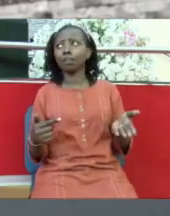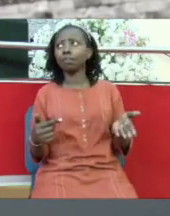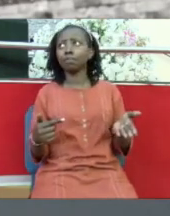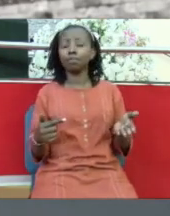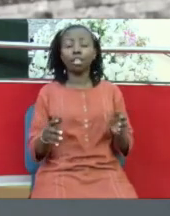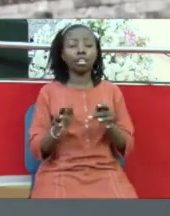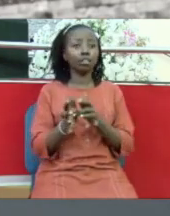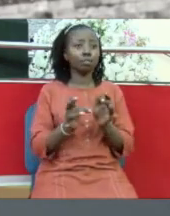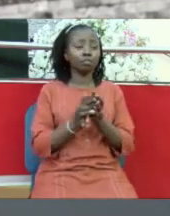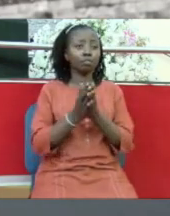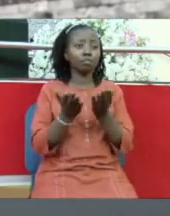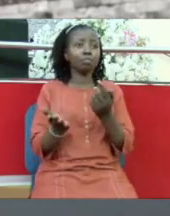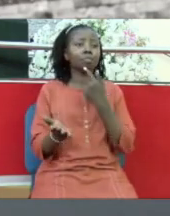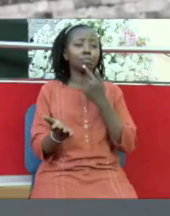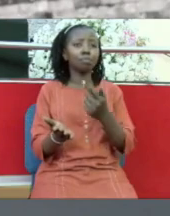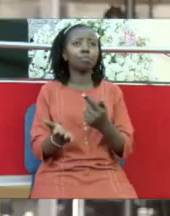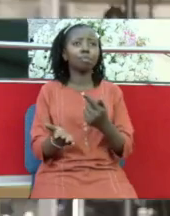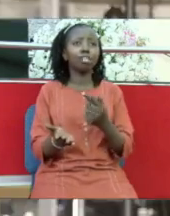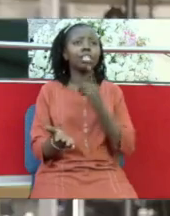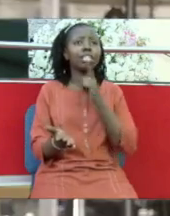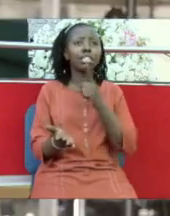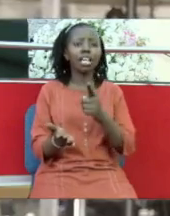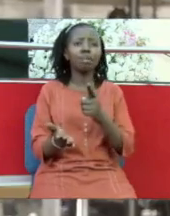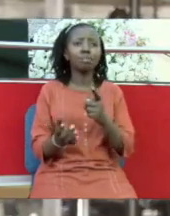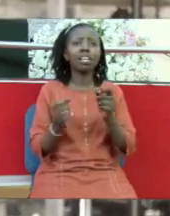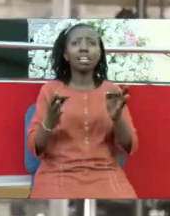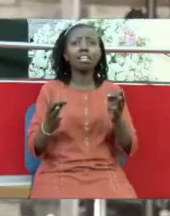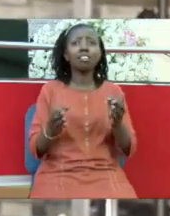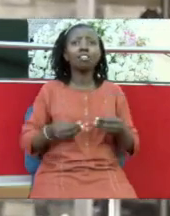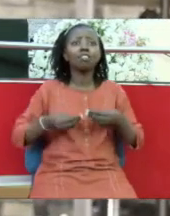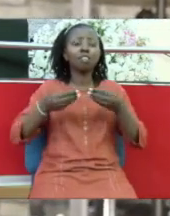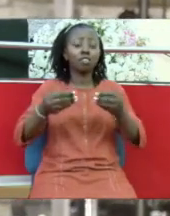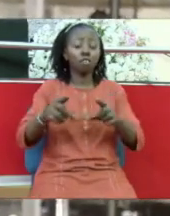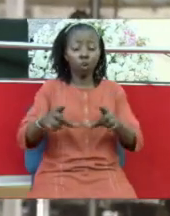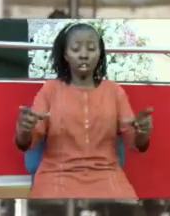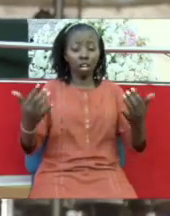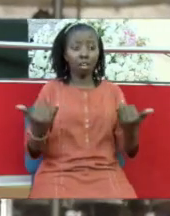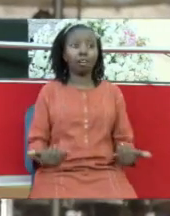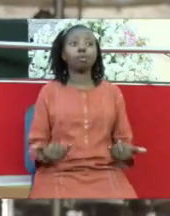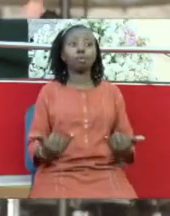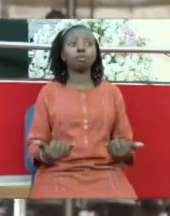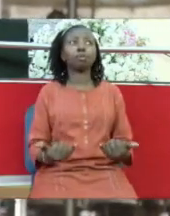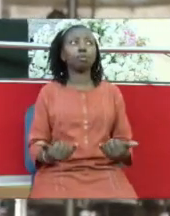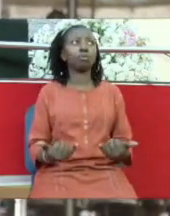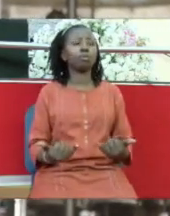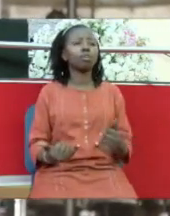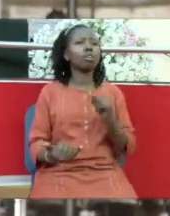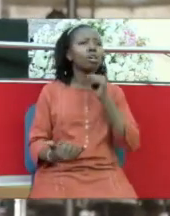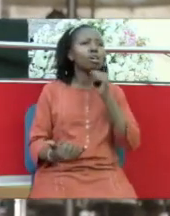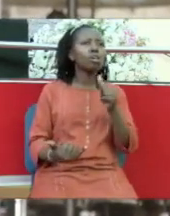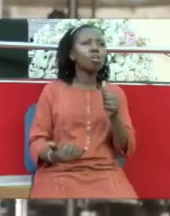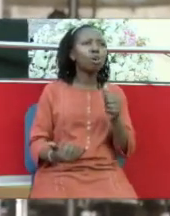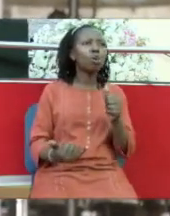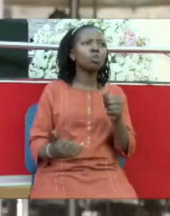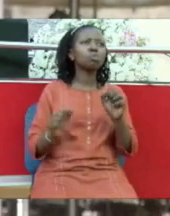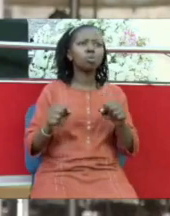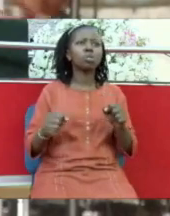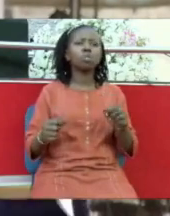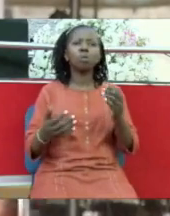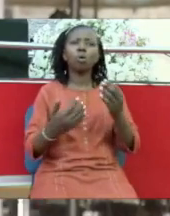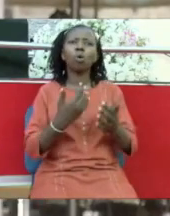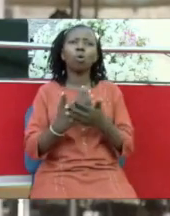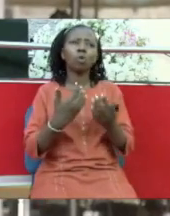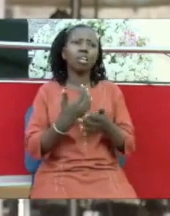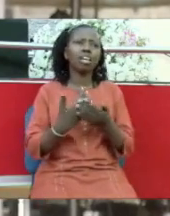The Bible says, he told them, even if I give you the land right now, you will not be able to manage it. You do not